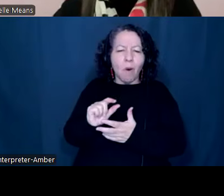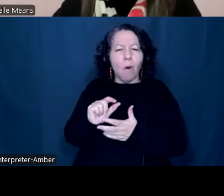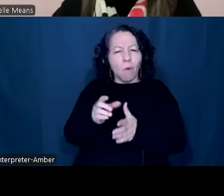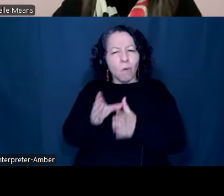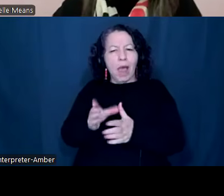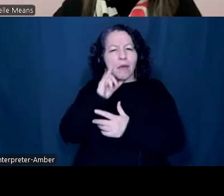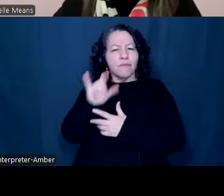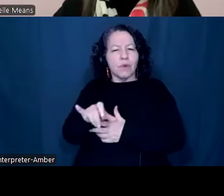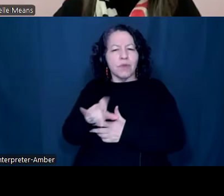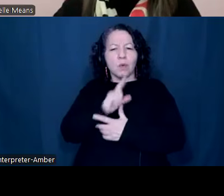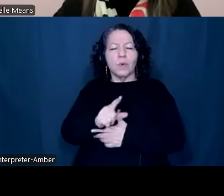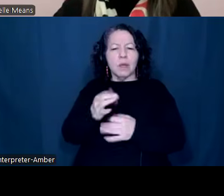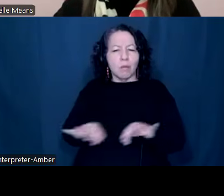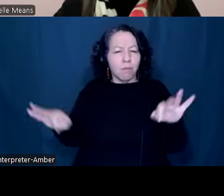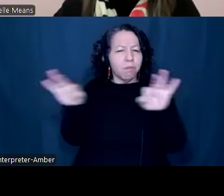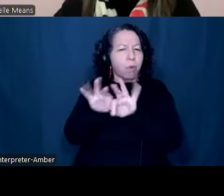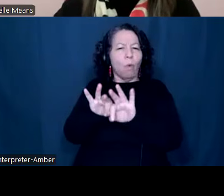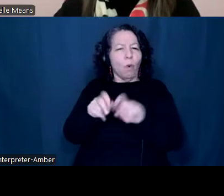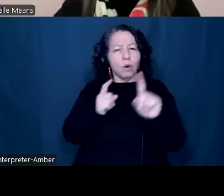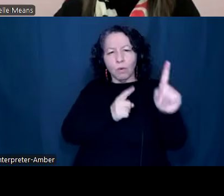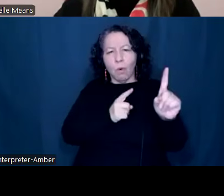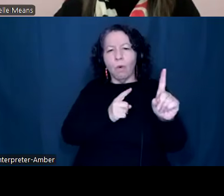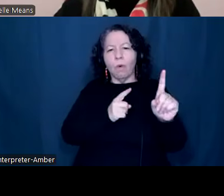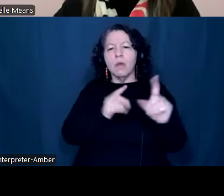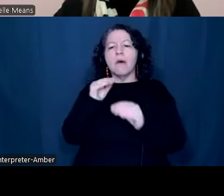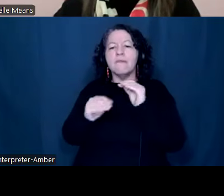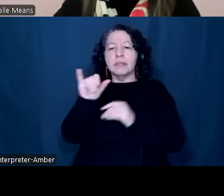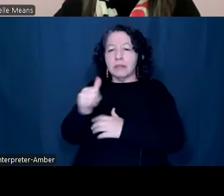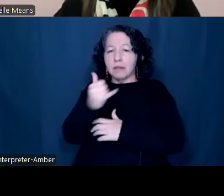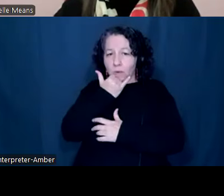really big goal of correcting that wrong.